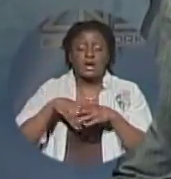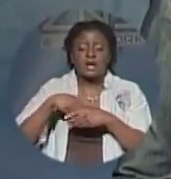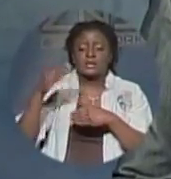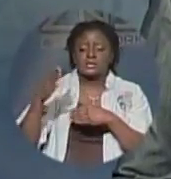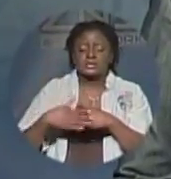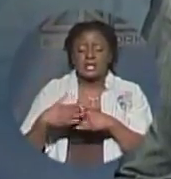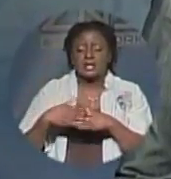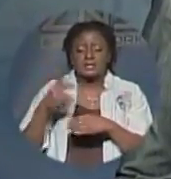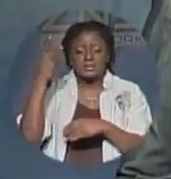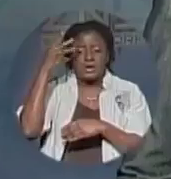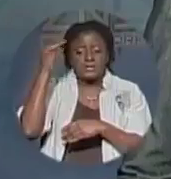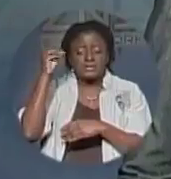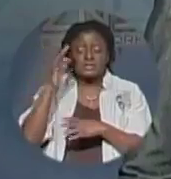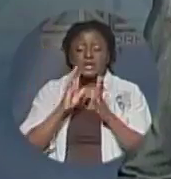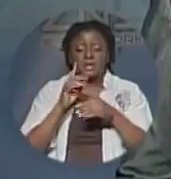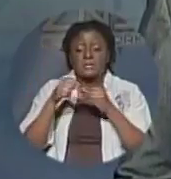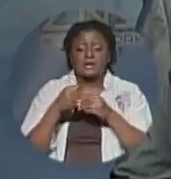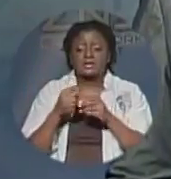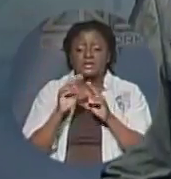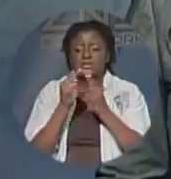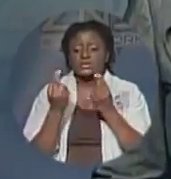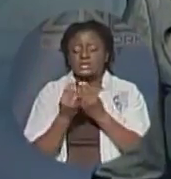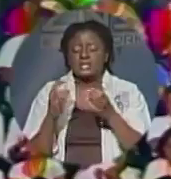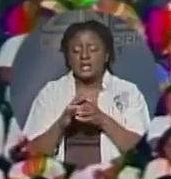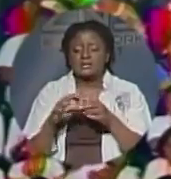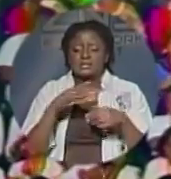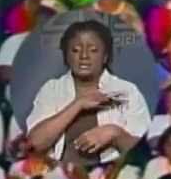of country, which was evident throughout the evening.